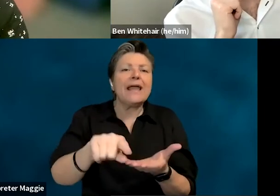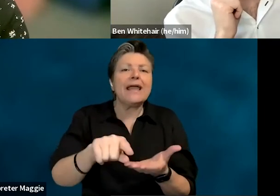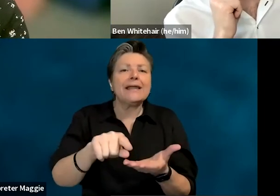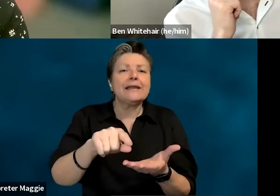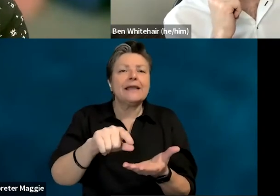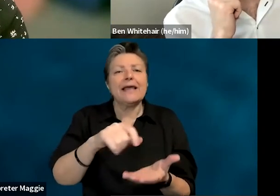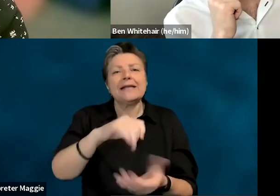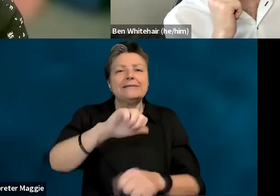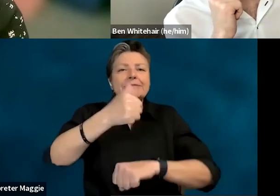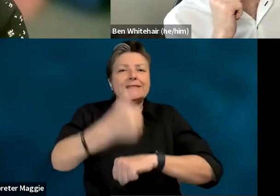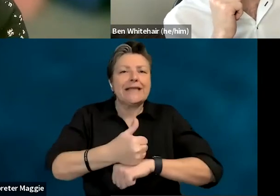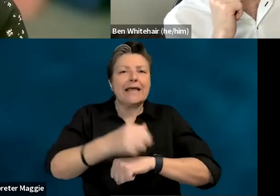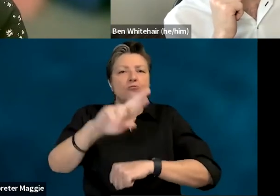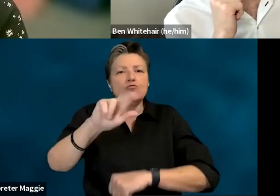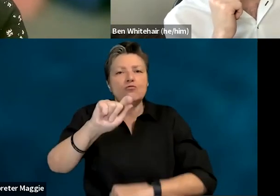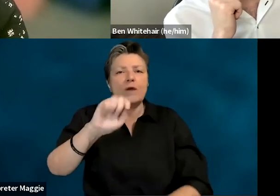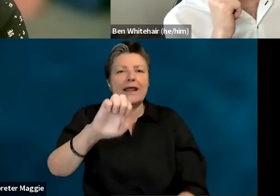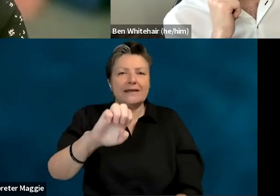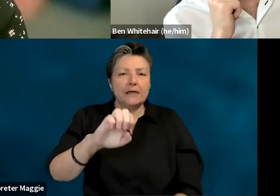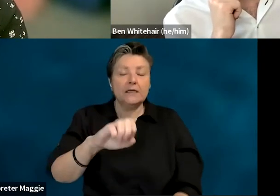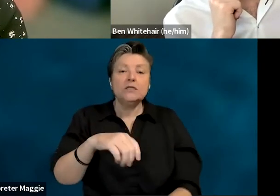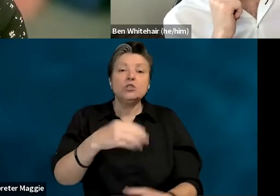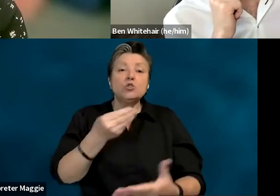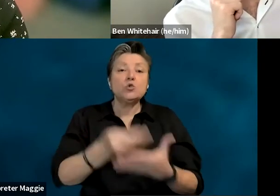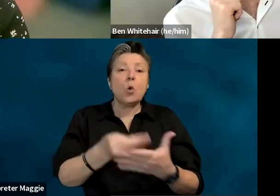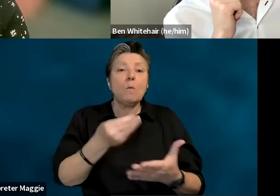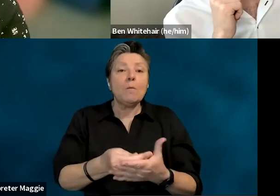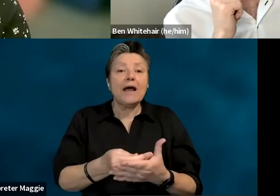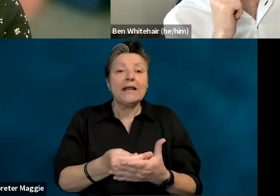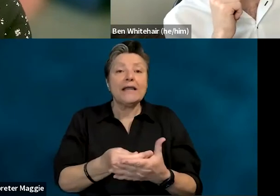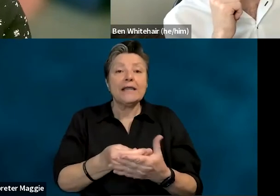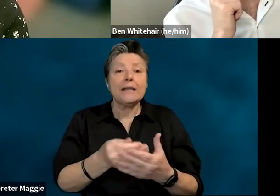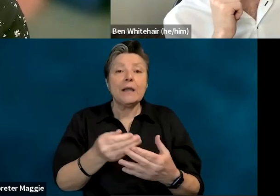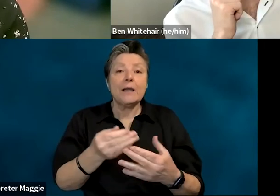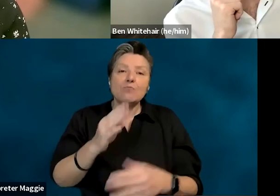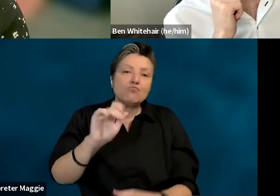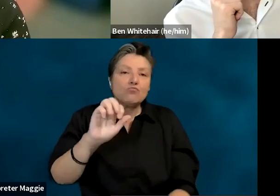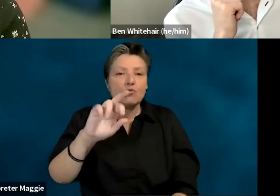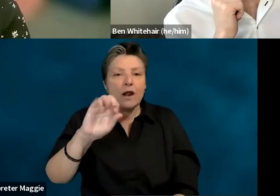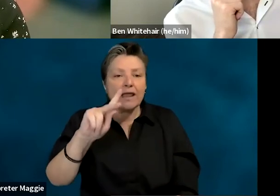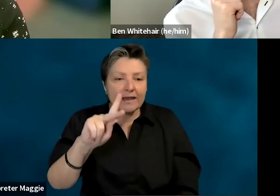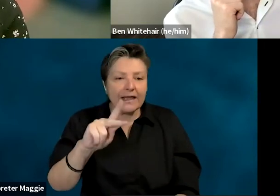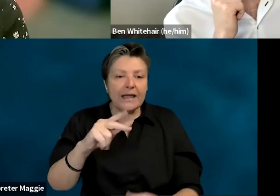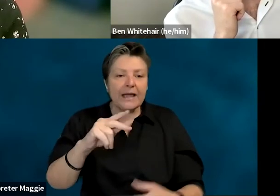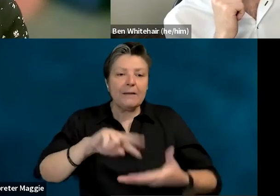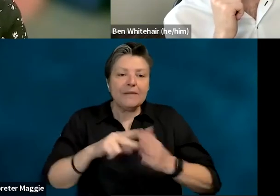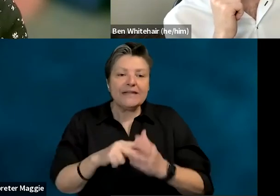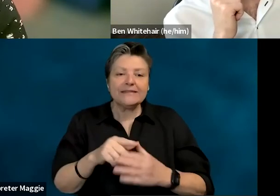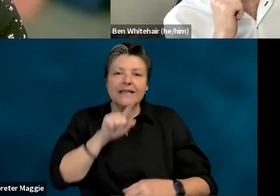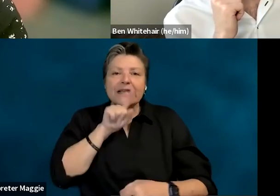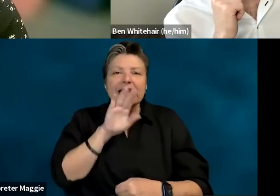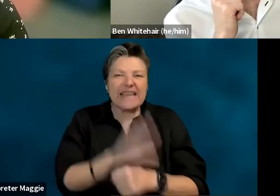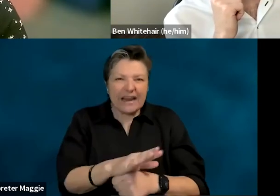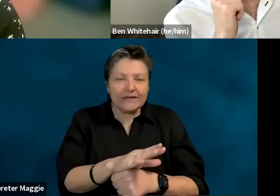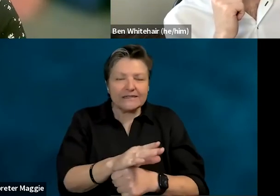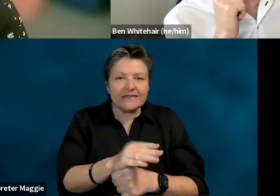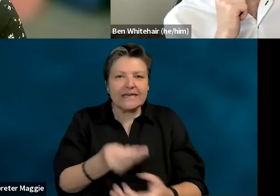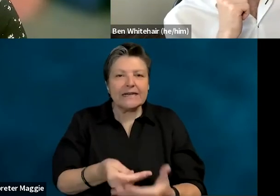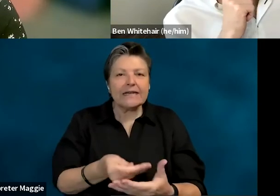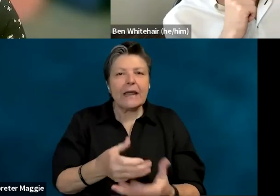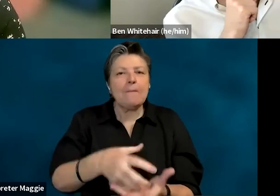number. So money breaks are just guaranteed amounts of money that when you exceed those amounts, the producer has bought something more from you.